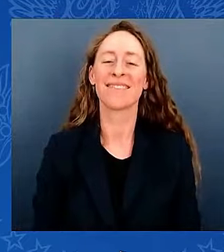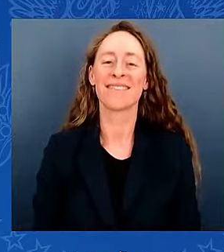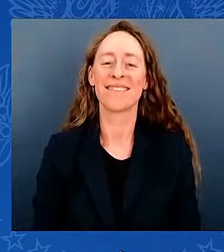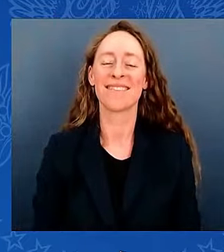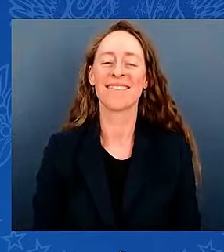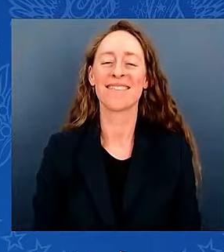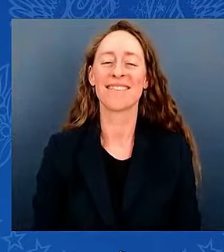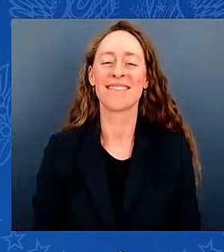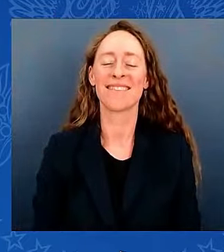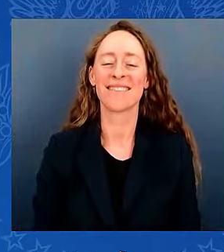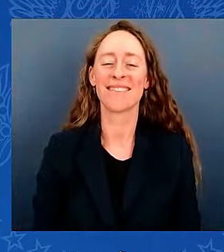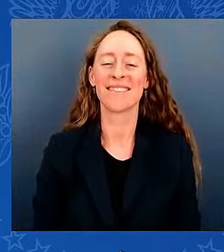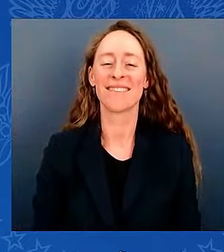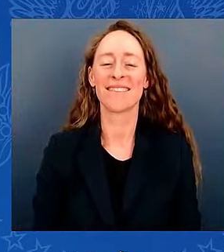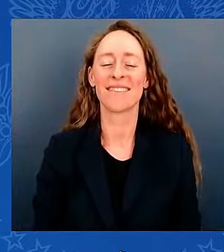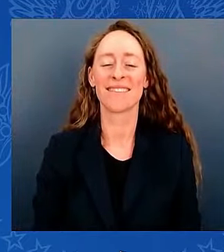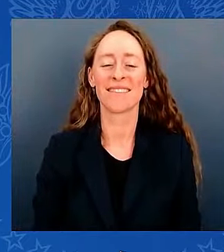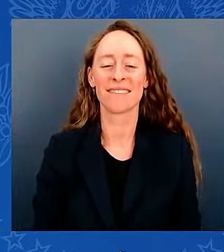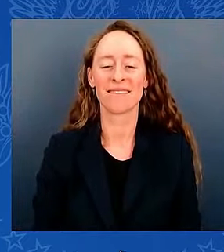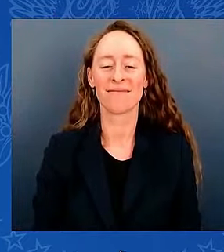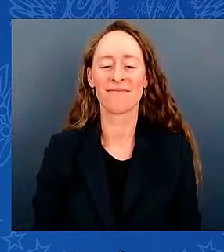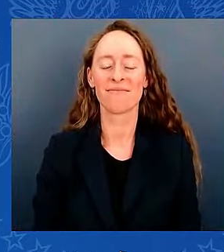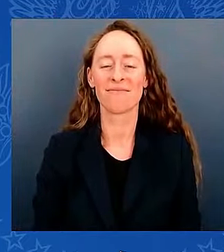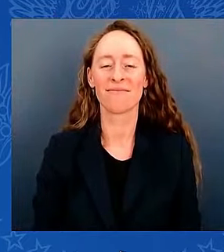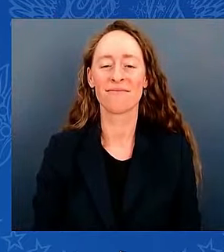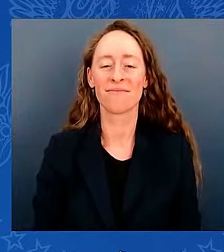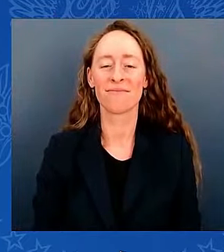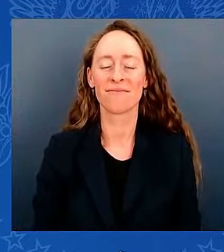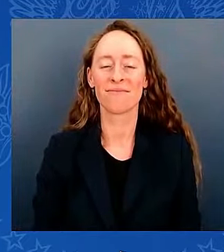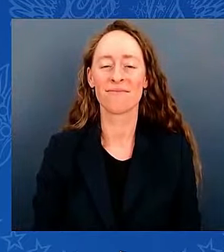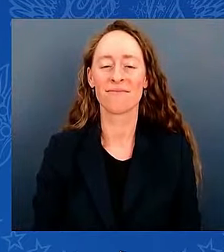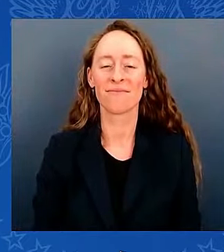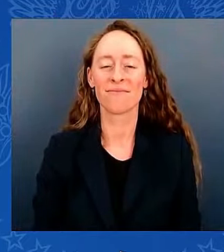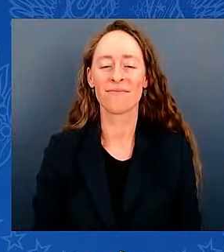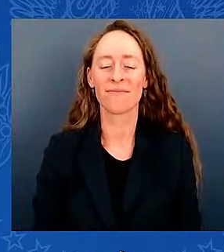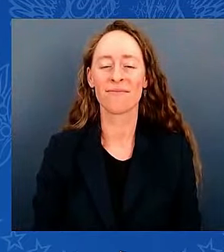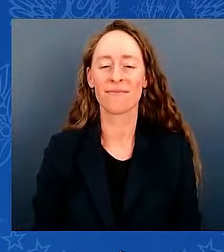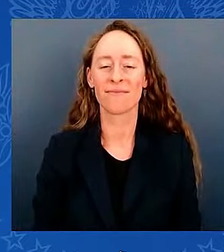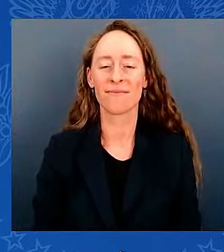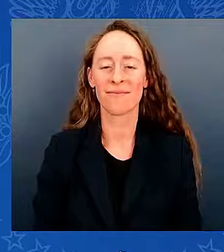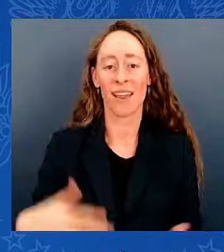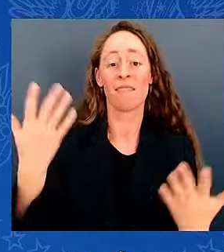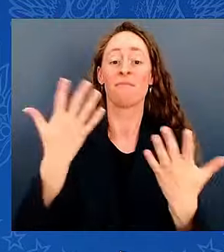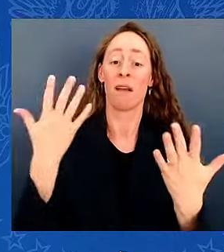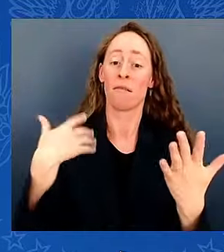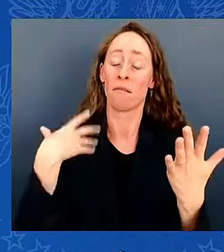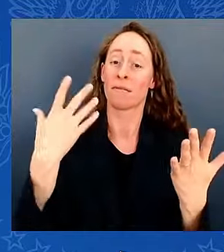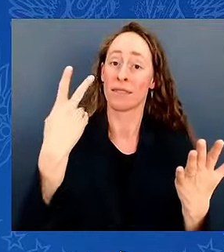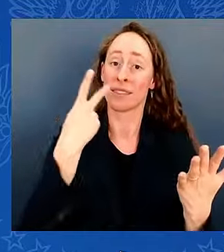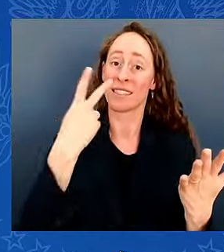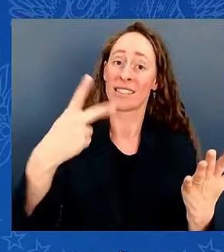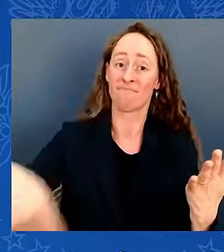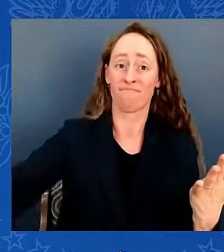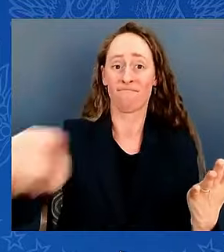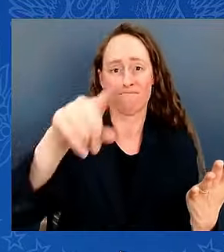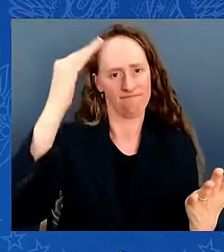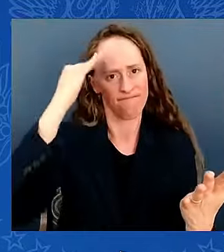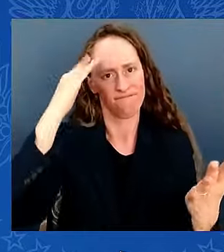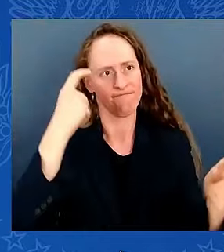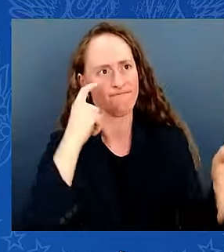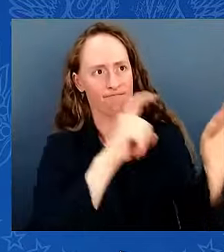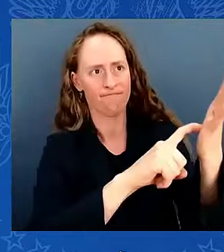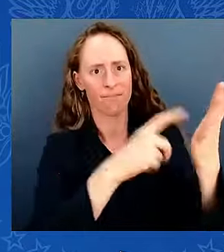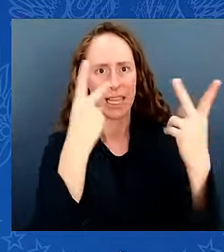I can tell you that representation matters to him. Our voices matter to